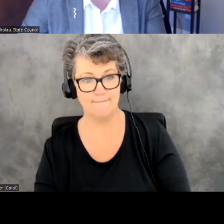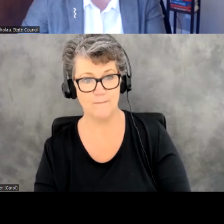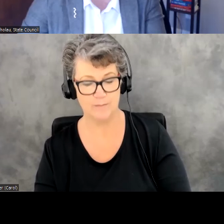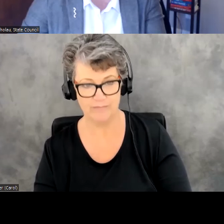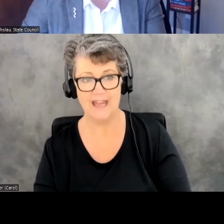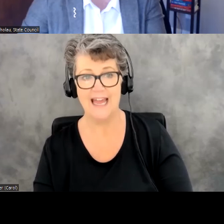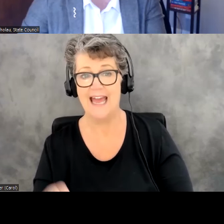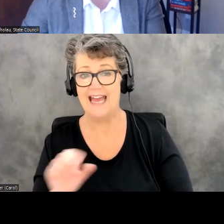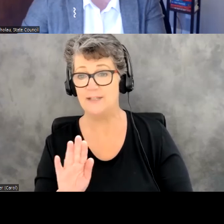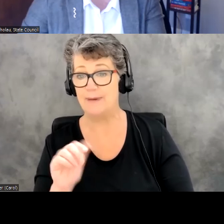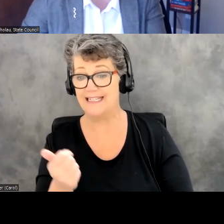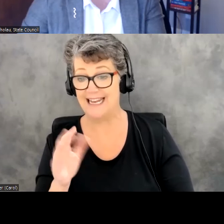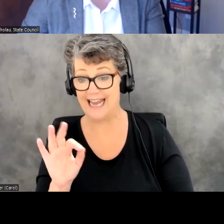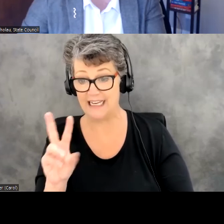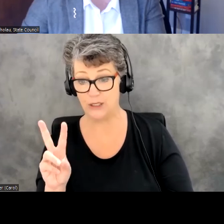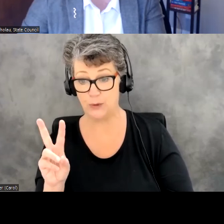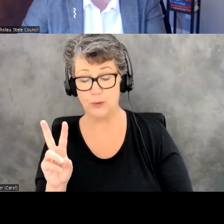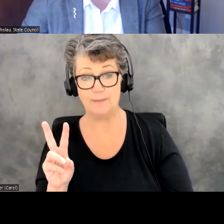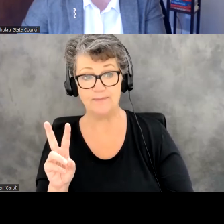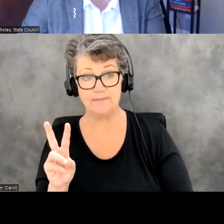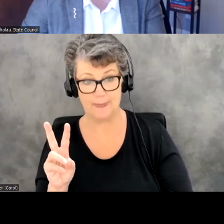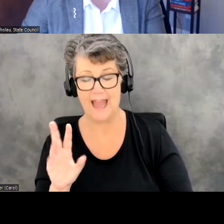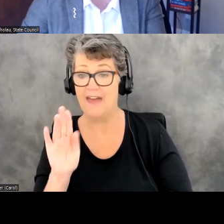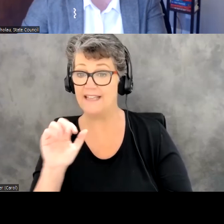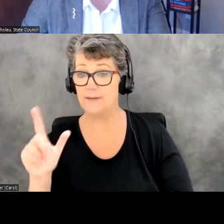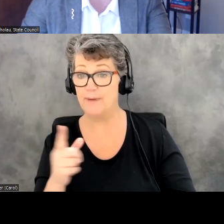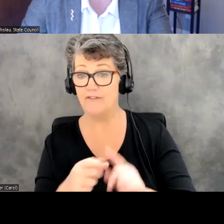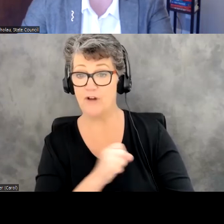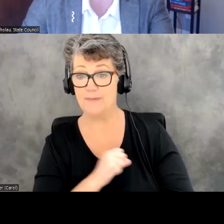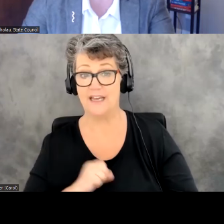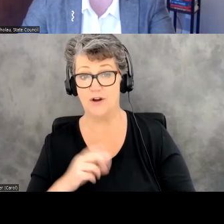SB 1092 is a bill by Senator